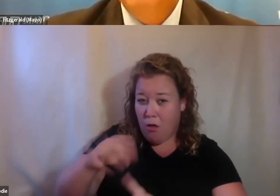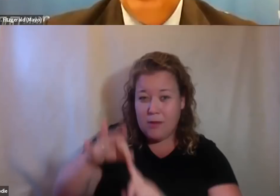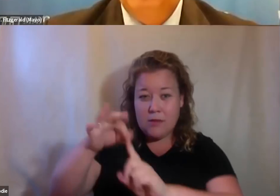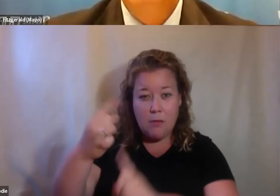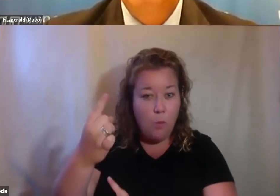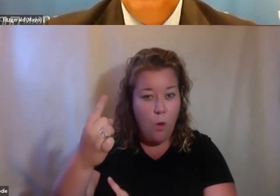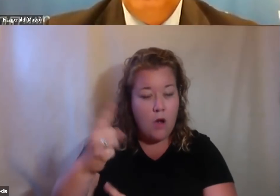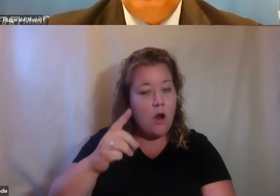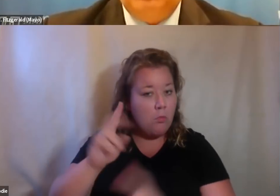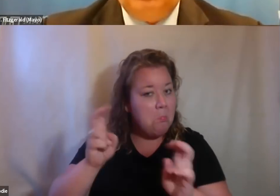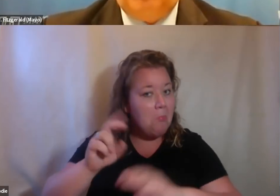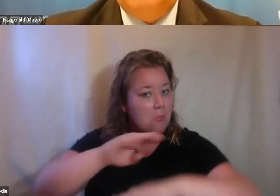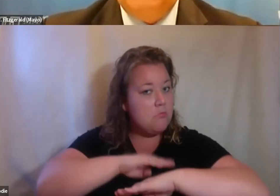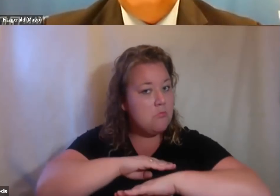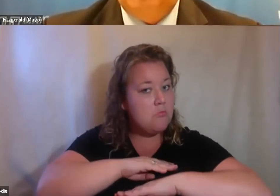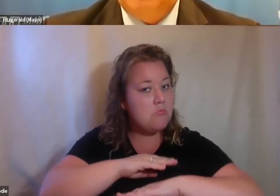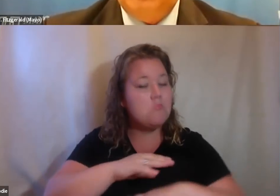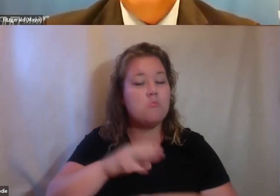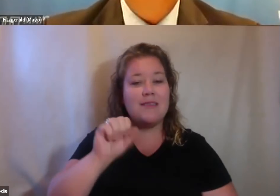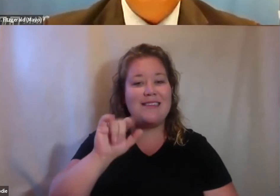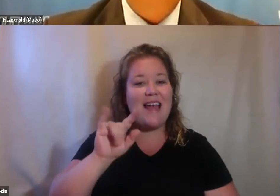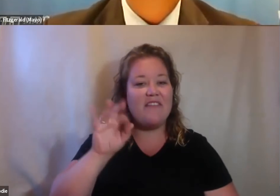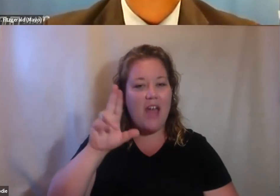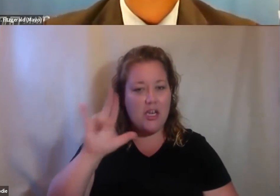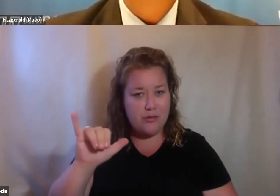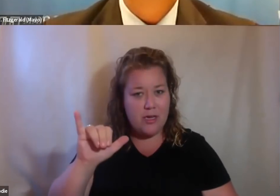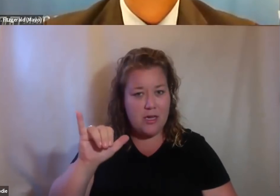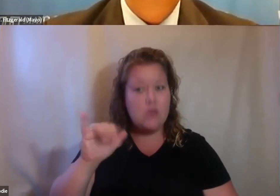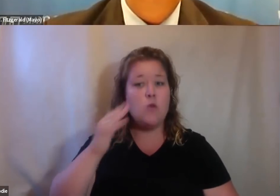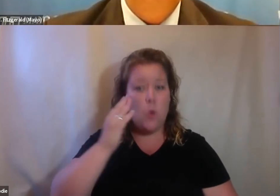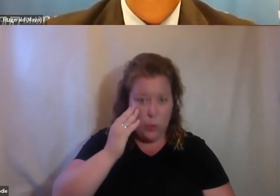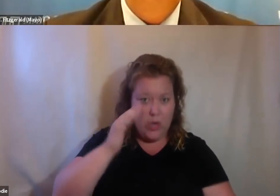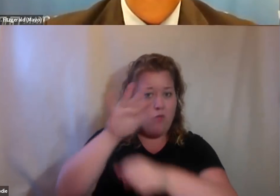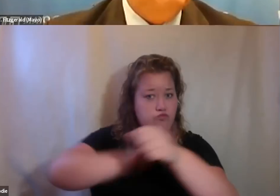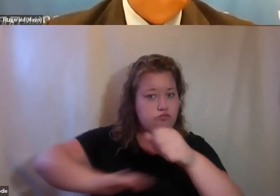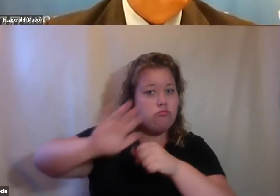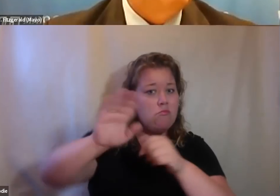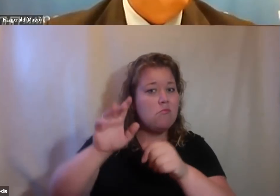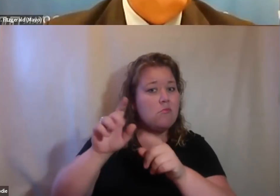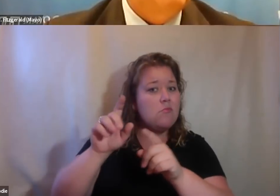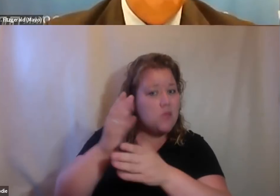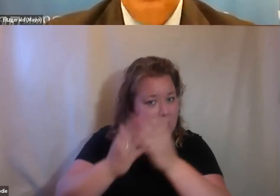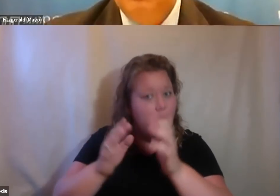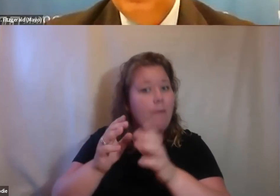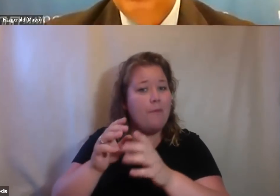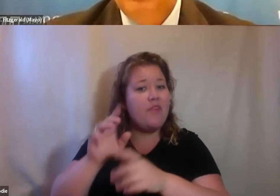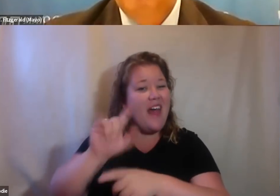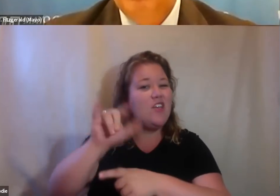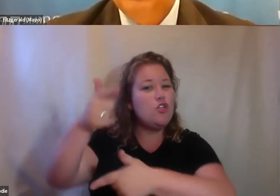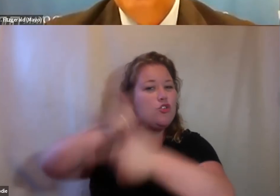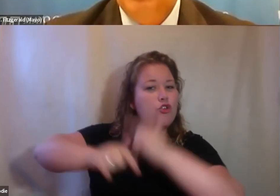satisfactory levels as well. Though our testing turnaround time is in the caution zone, that is improving, and really the healthcare systems, I think, have